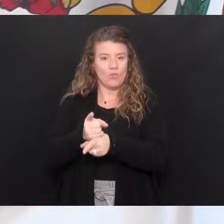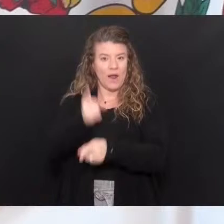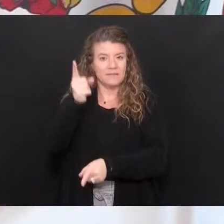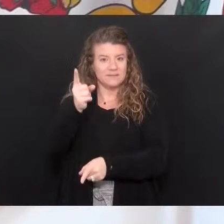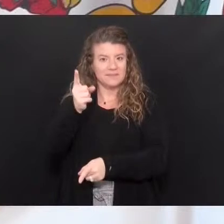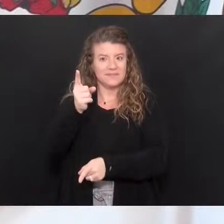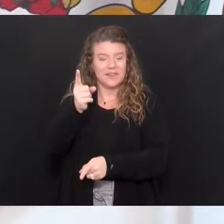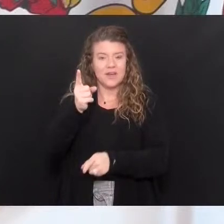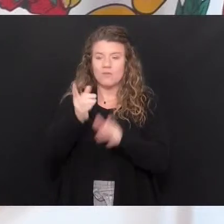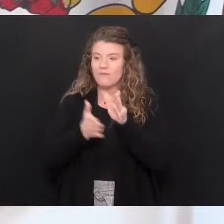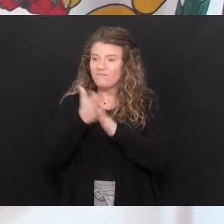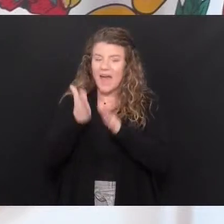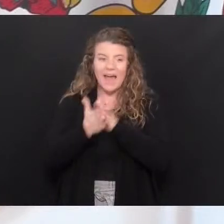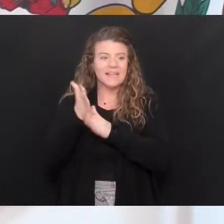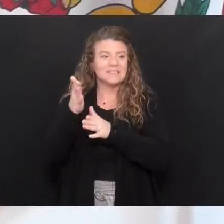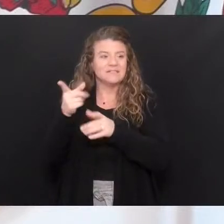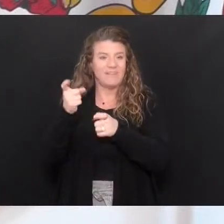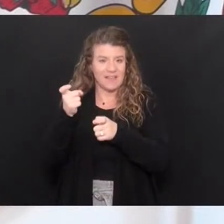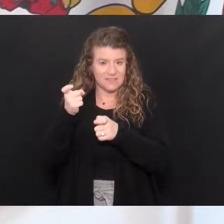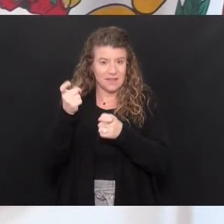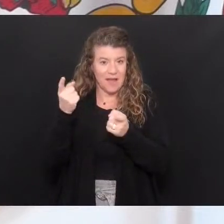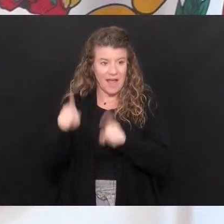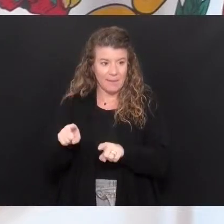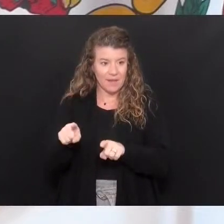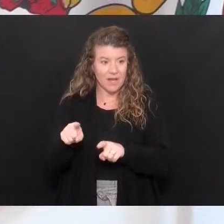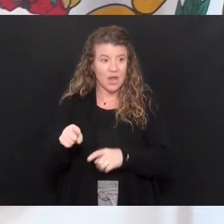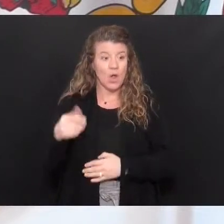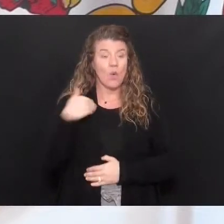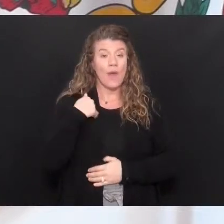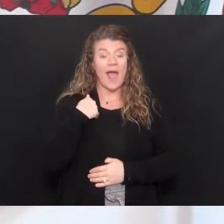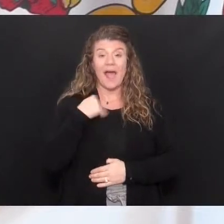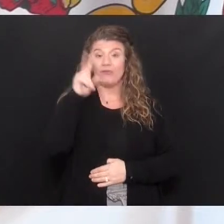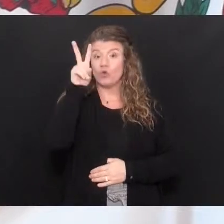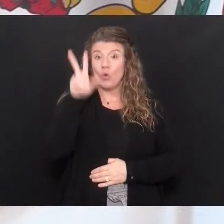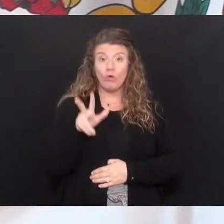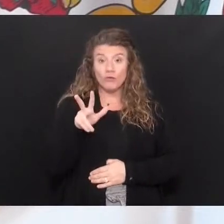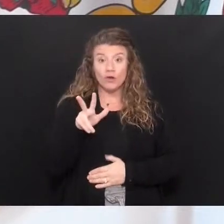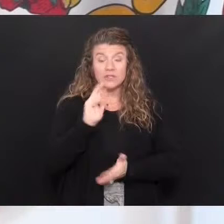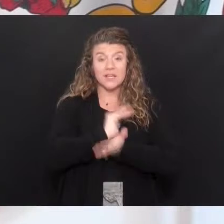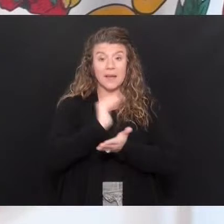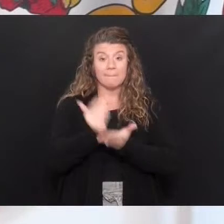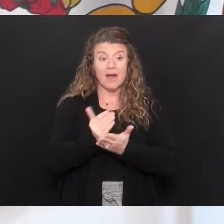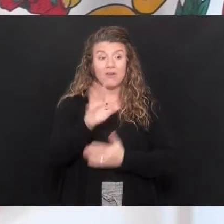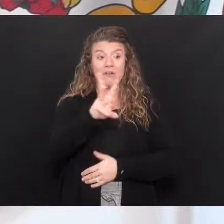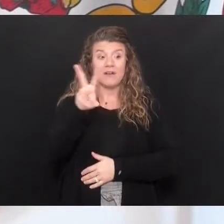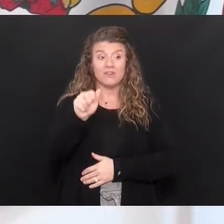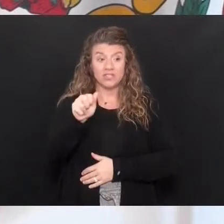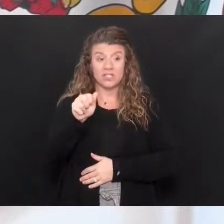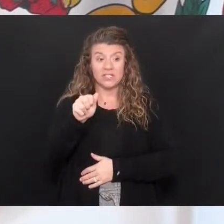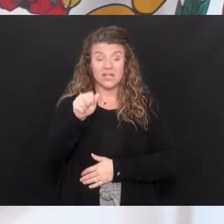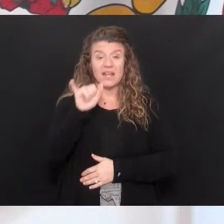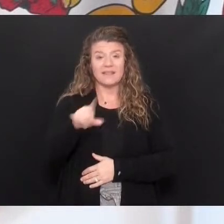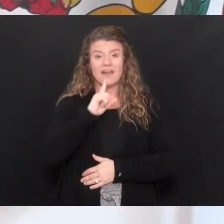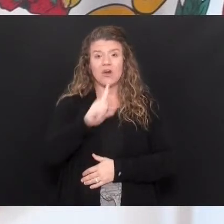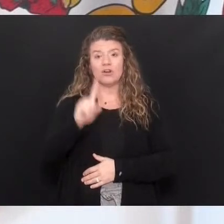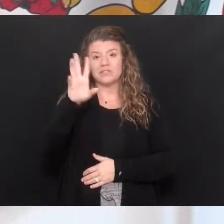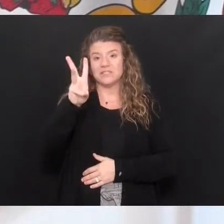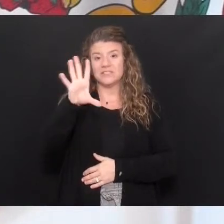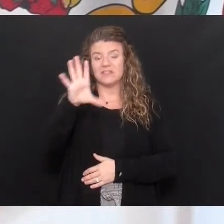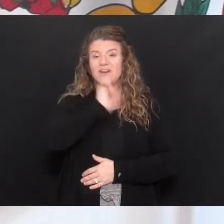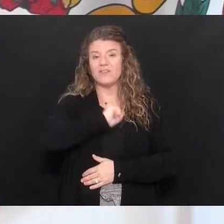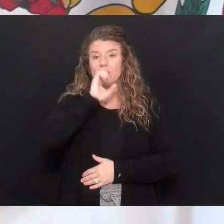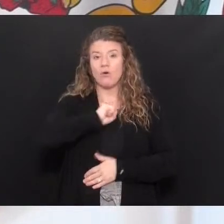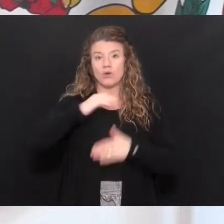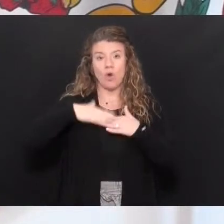with rapid speed. We've got 2/3 of the amount of West Virginians, that are 65 years of age